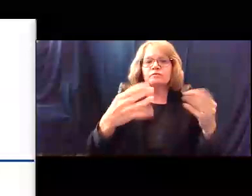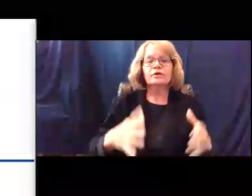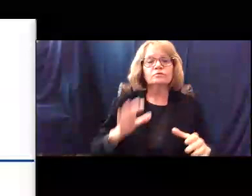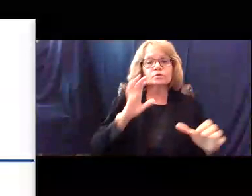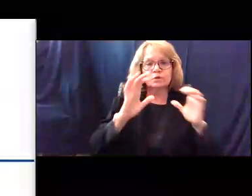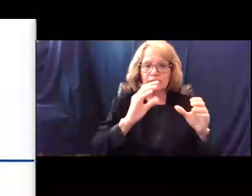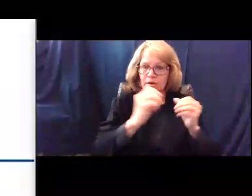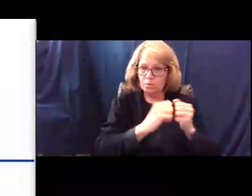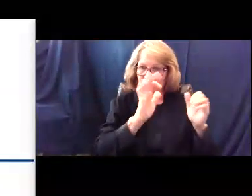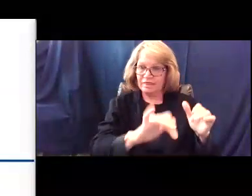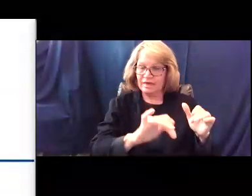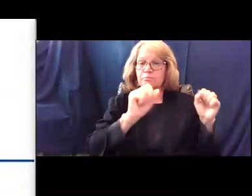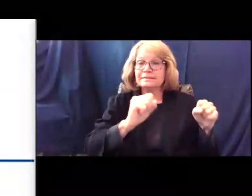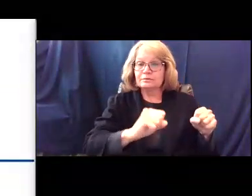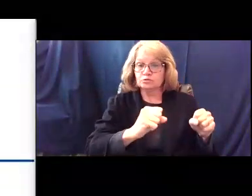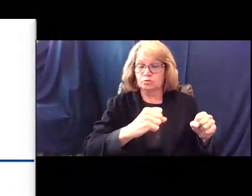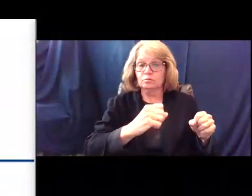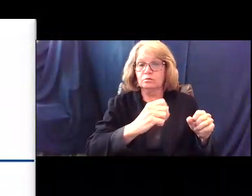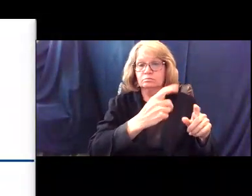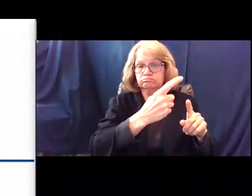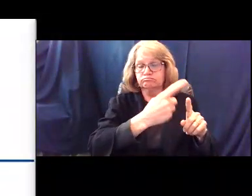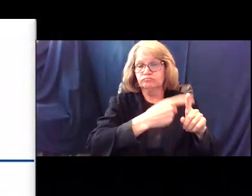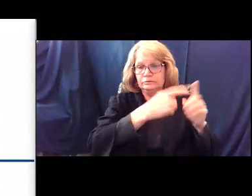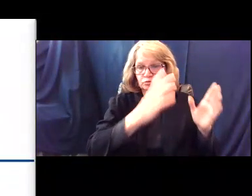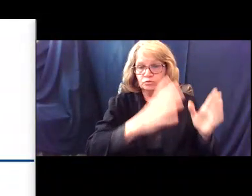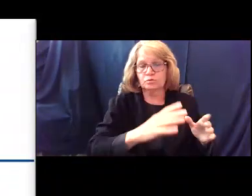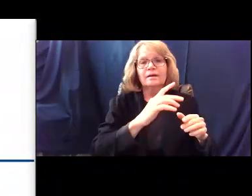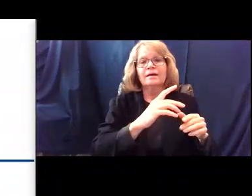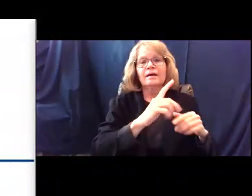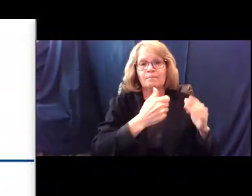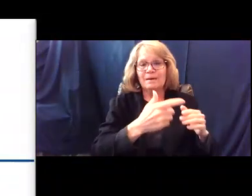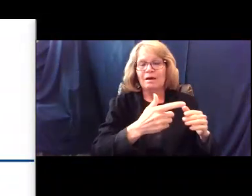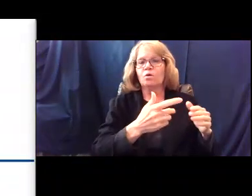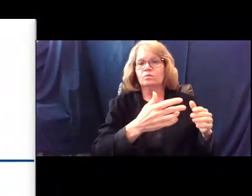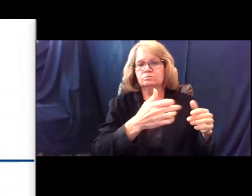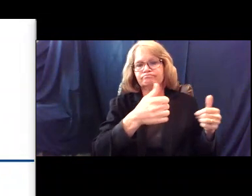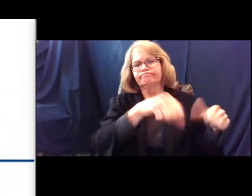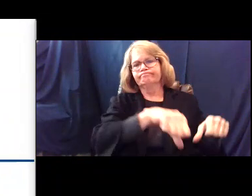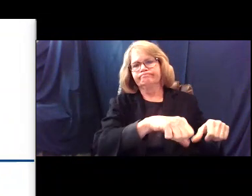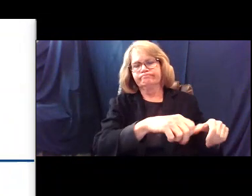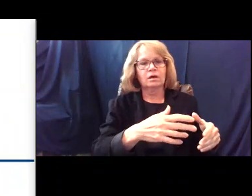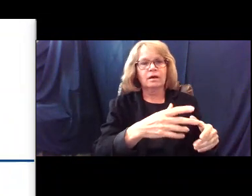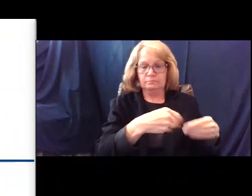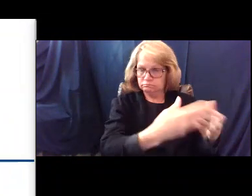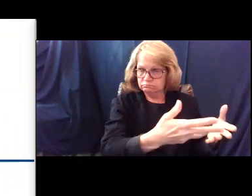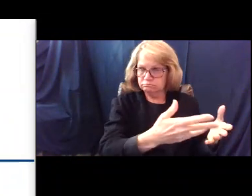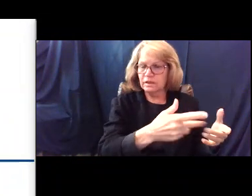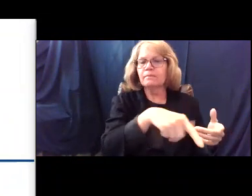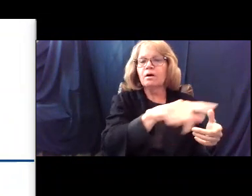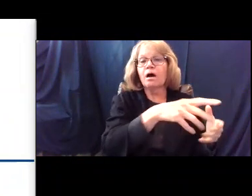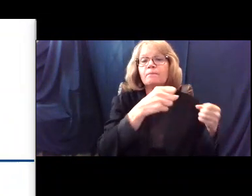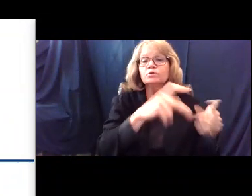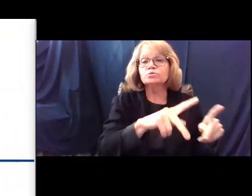that potential tenant, about the basis of an adverse decision and give them an opportunity to address them if they are denied.